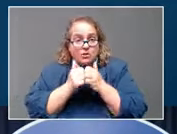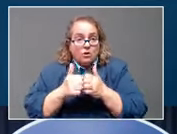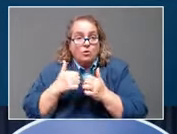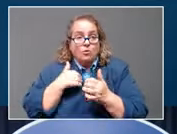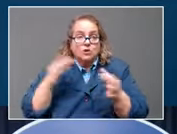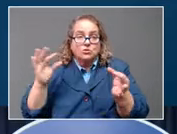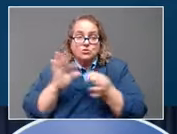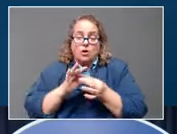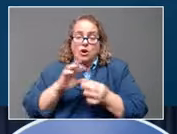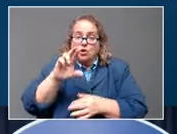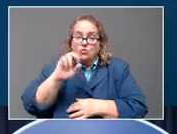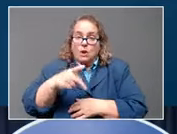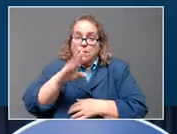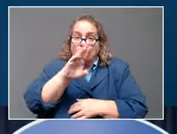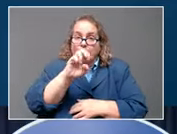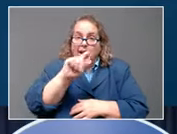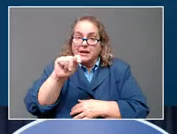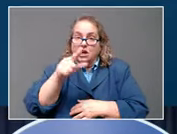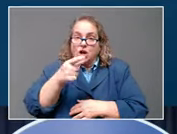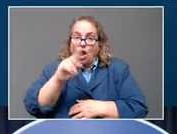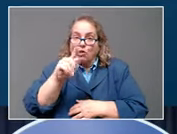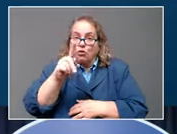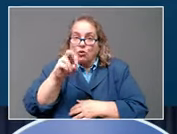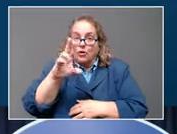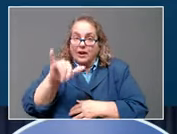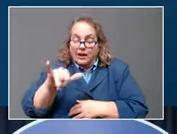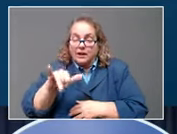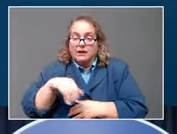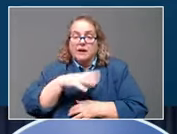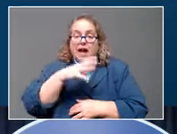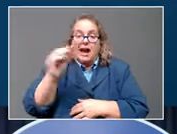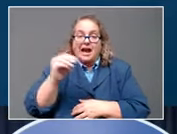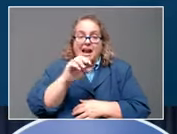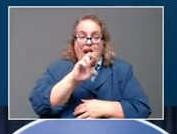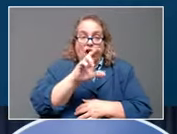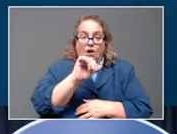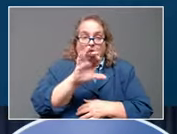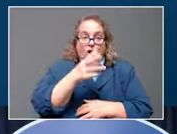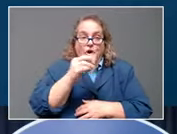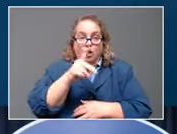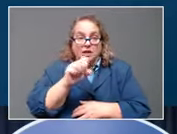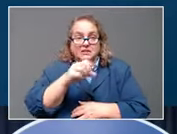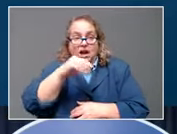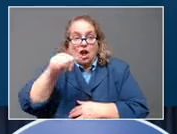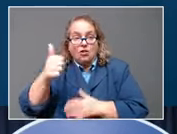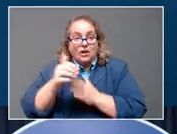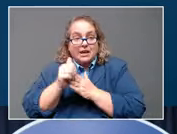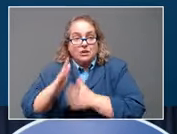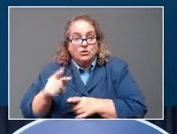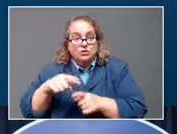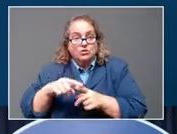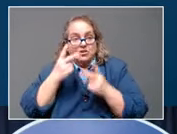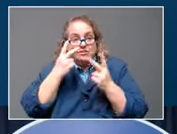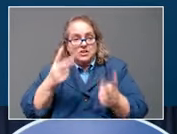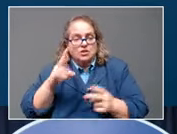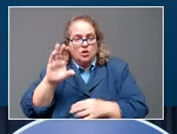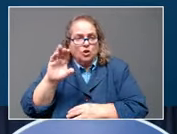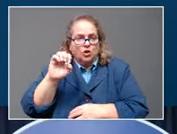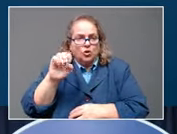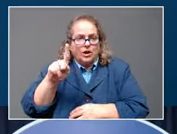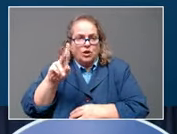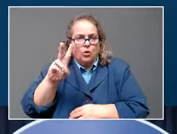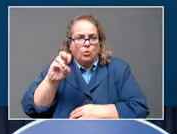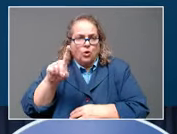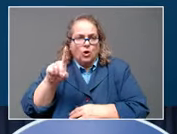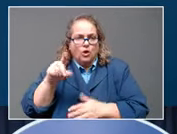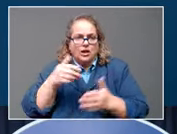Guthrie, FEMA Deputy Administrator Eric Hooks, and other leaders to first visit the Creekwood neighborhood, one of the neighborhoods in Bowling Green that was